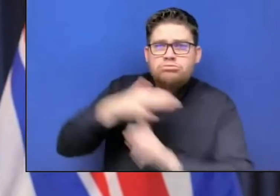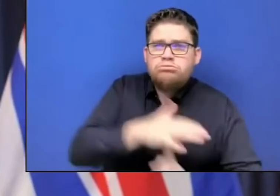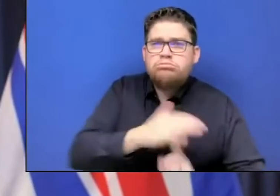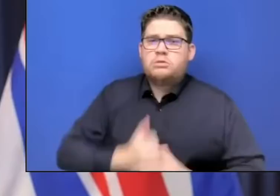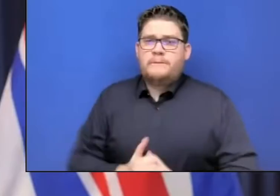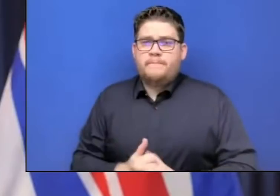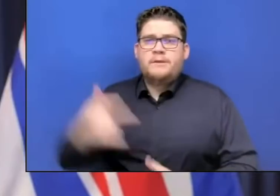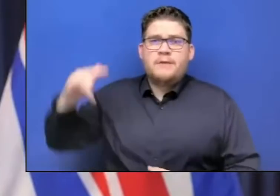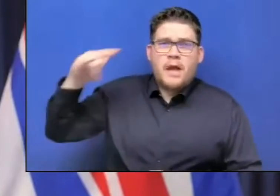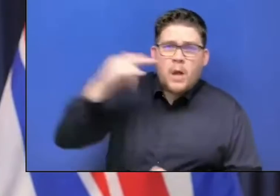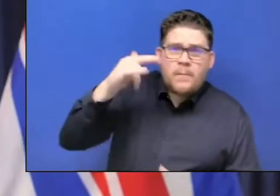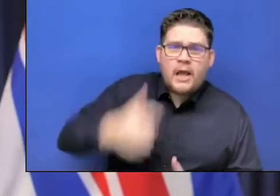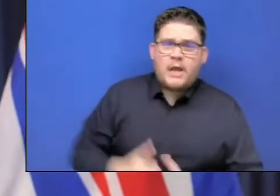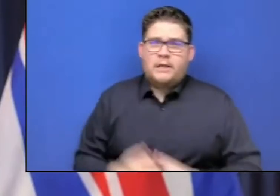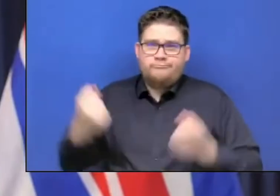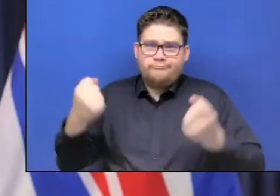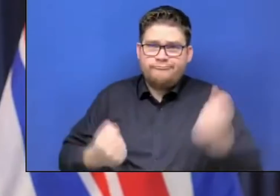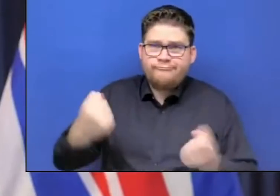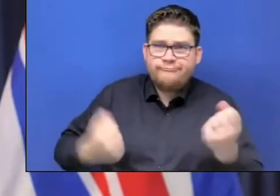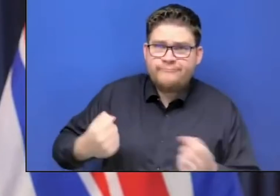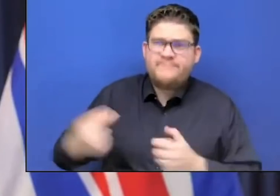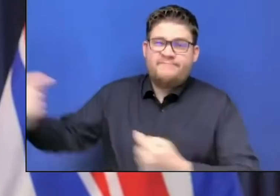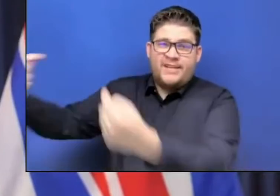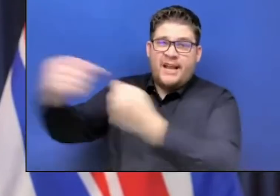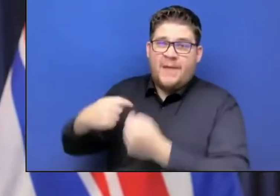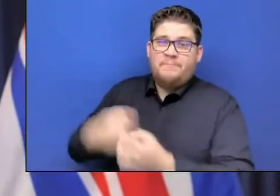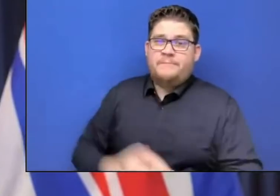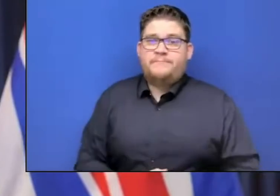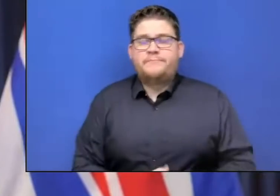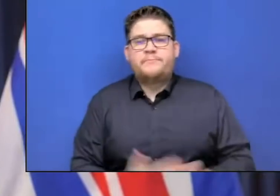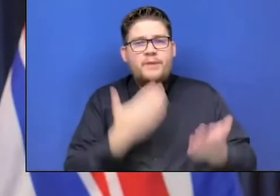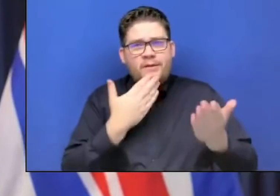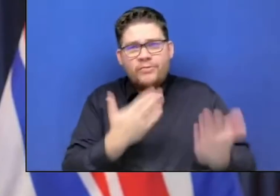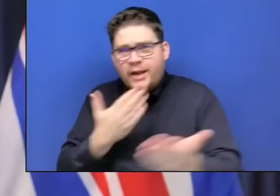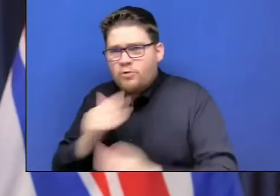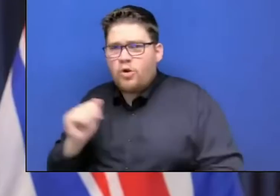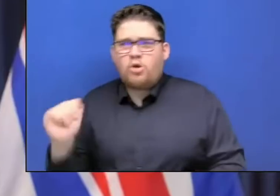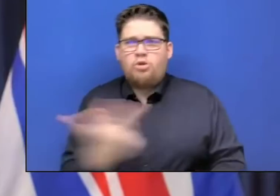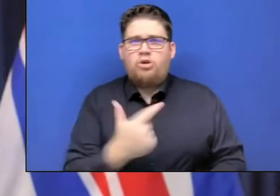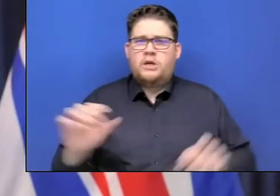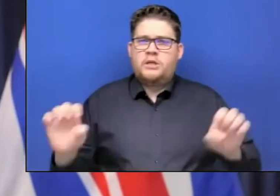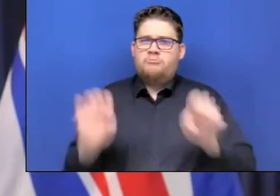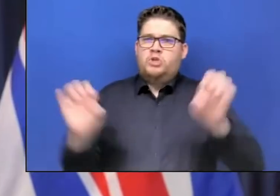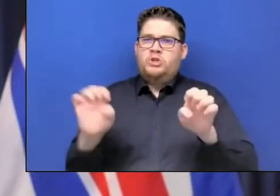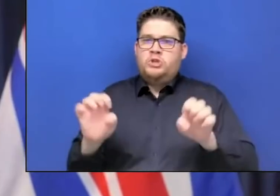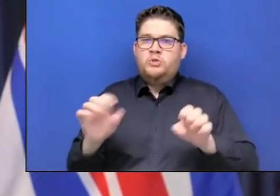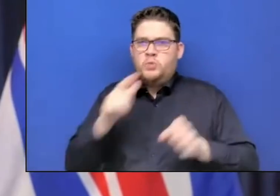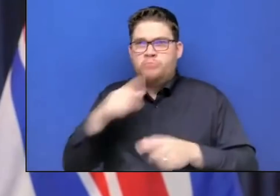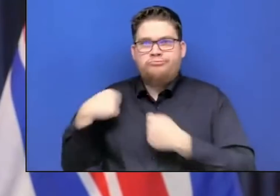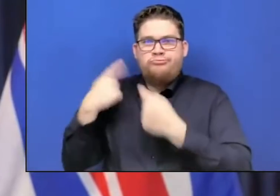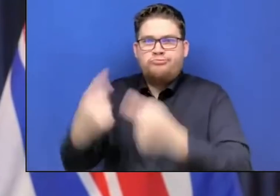responders, local governments, and volunteers who have been working around the clock, responding to the flooding and helping people in